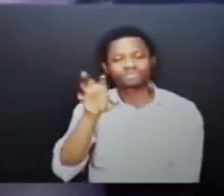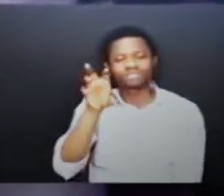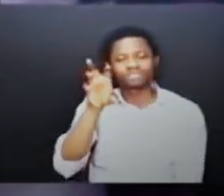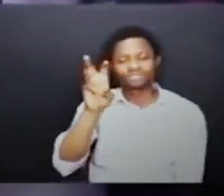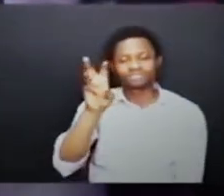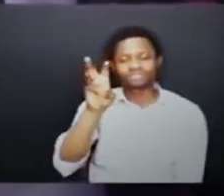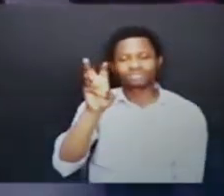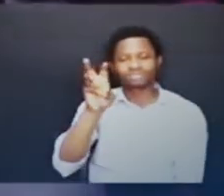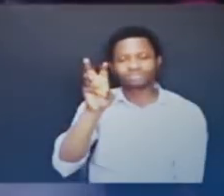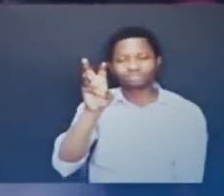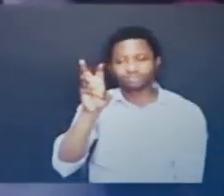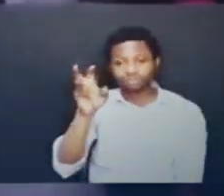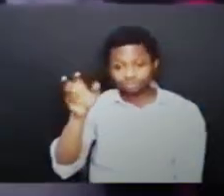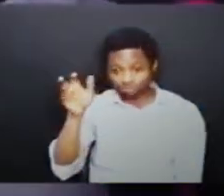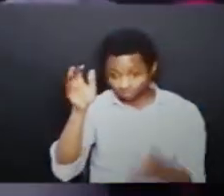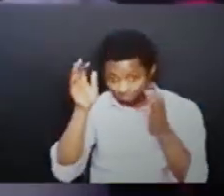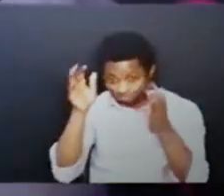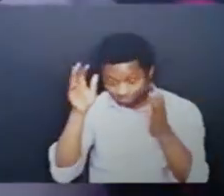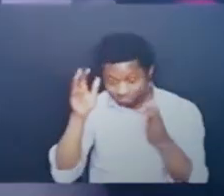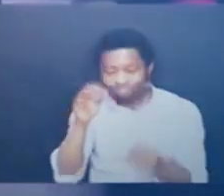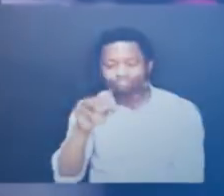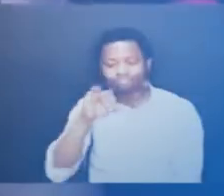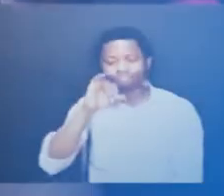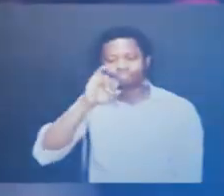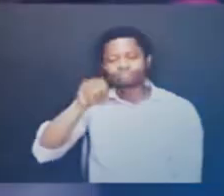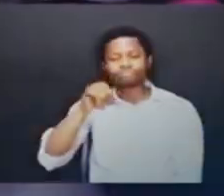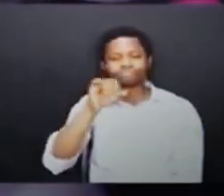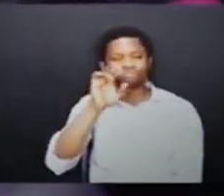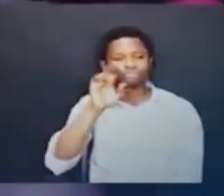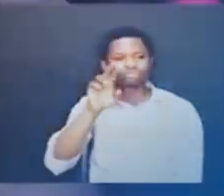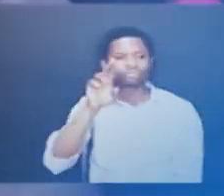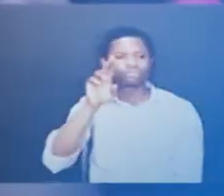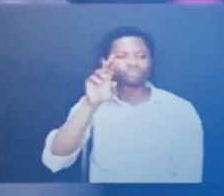Are we together?